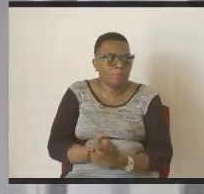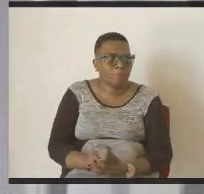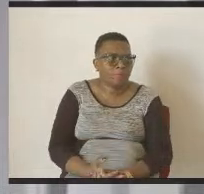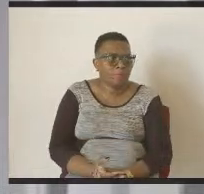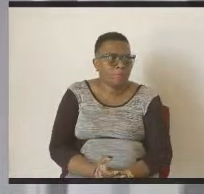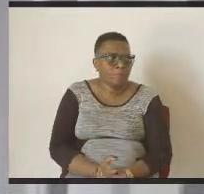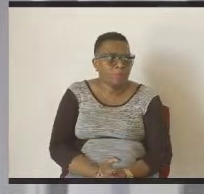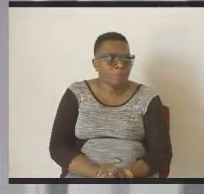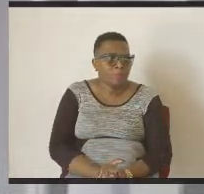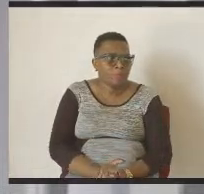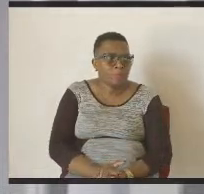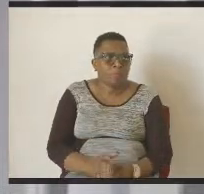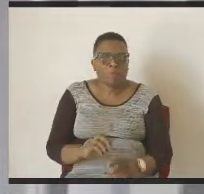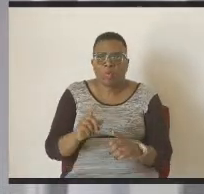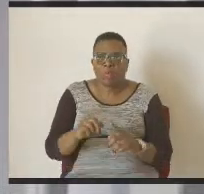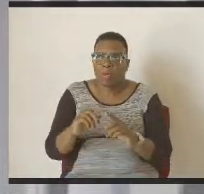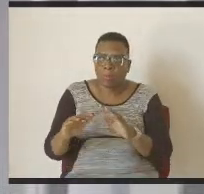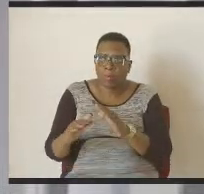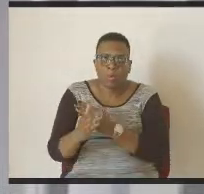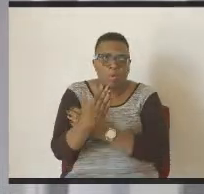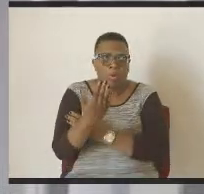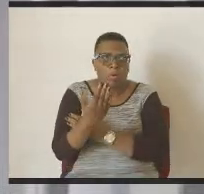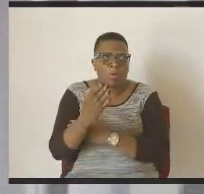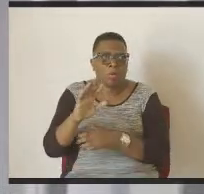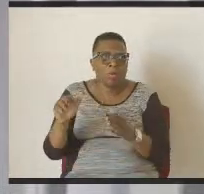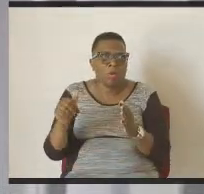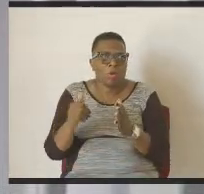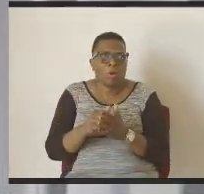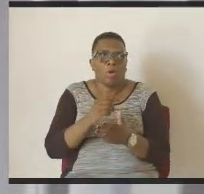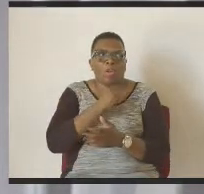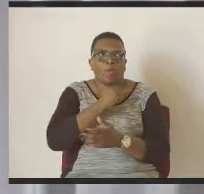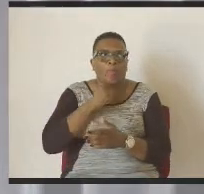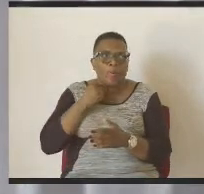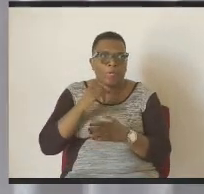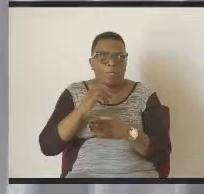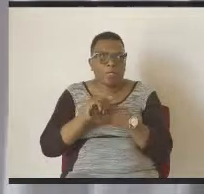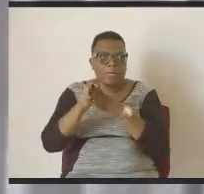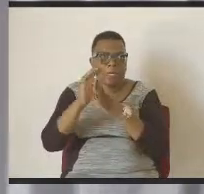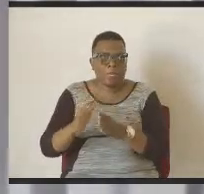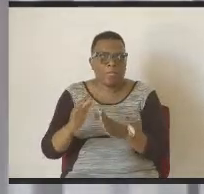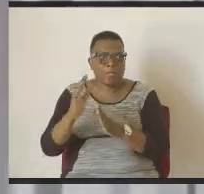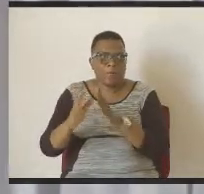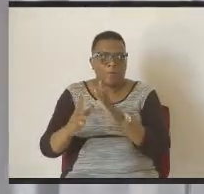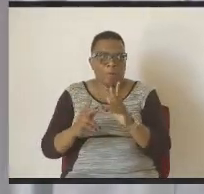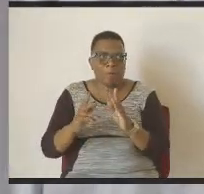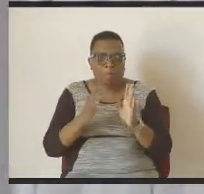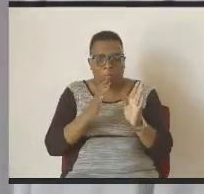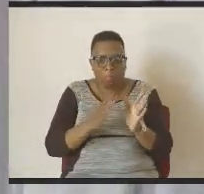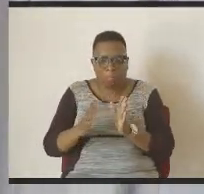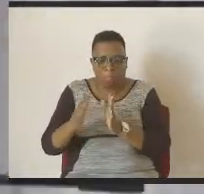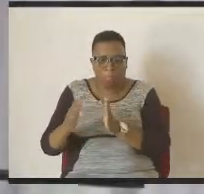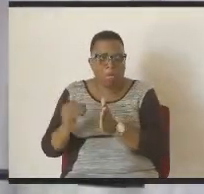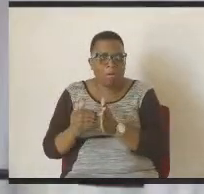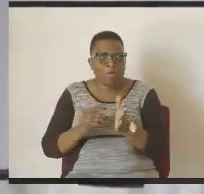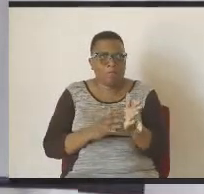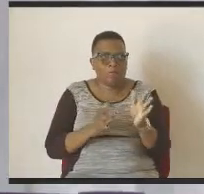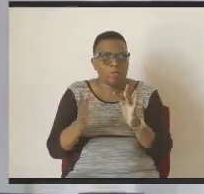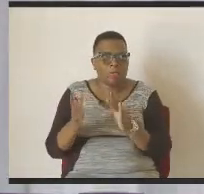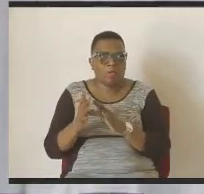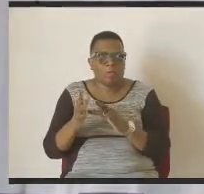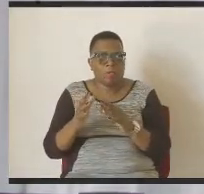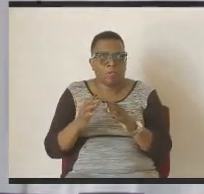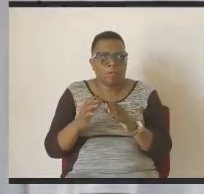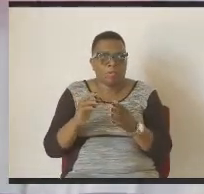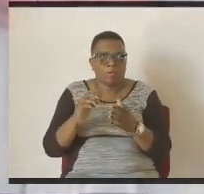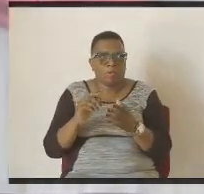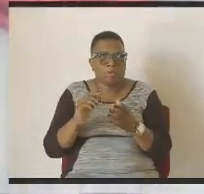When morning came, all the chief priests and elders of the people plotted against Jesus to put him to